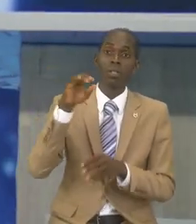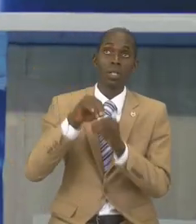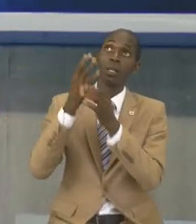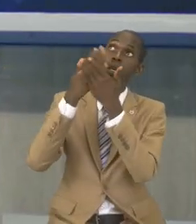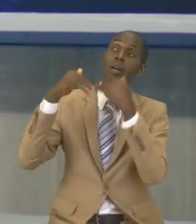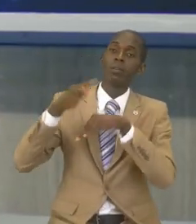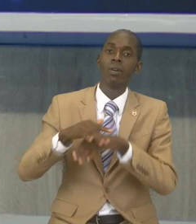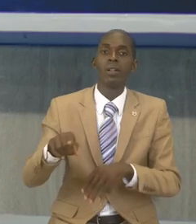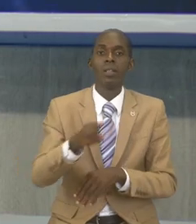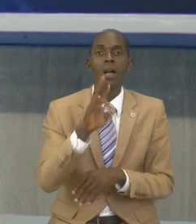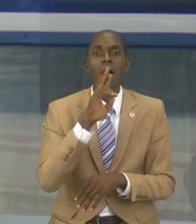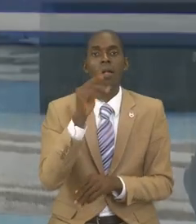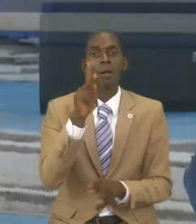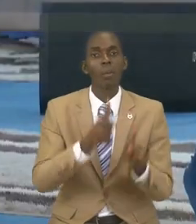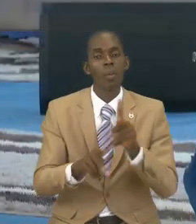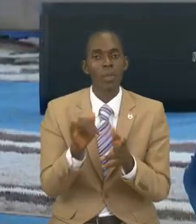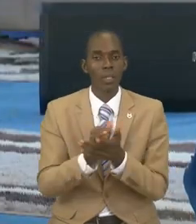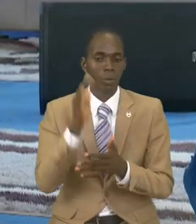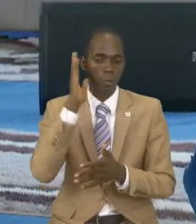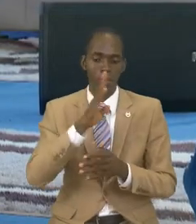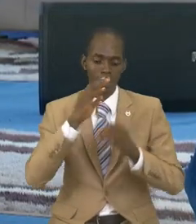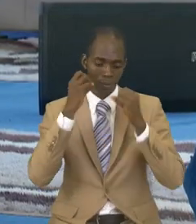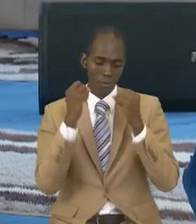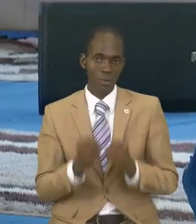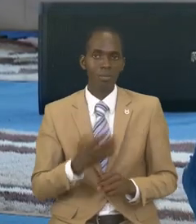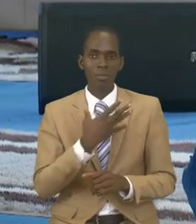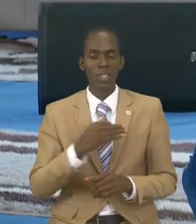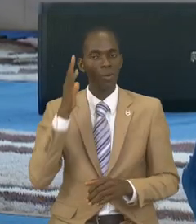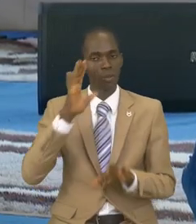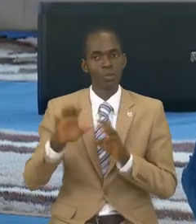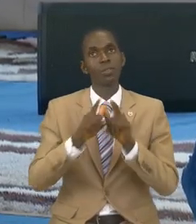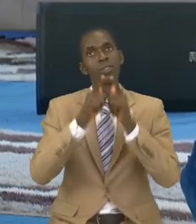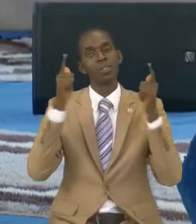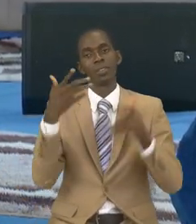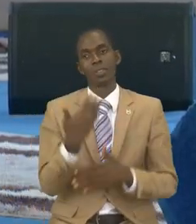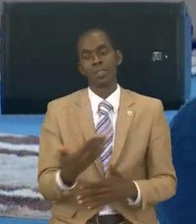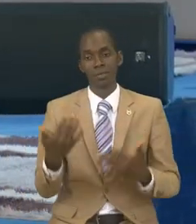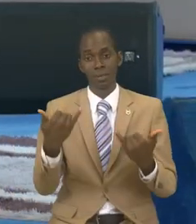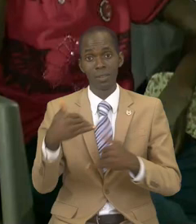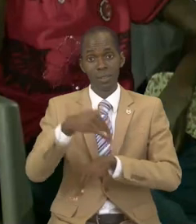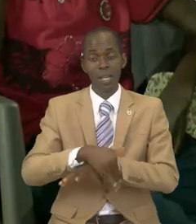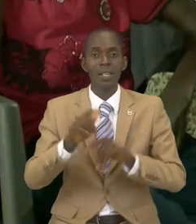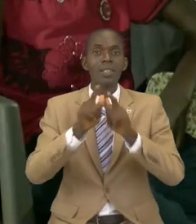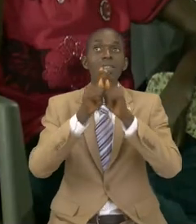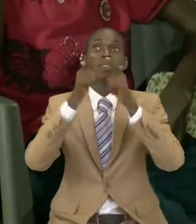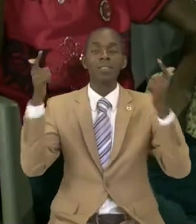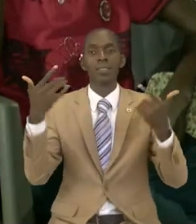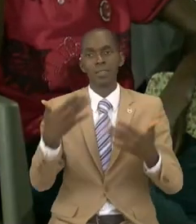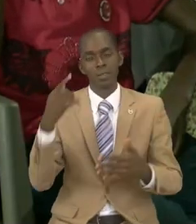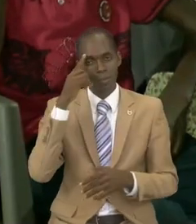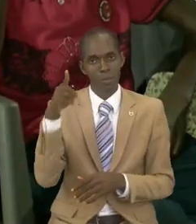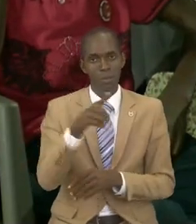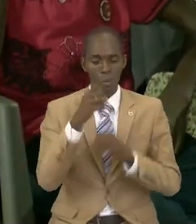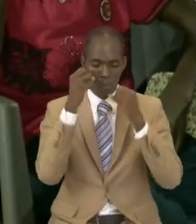the people that will be strong, and they will do exploits. Tonight, exploits. Power,